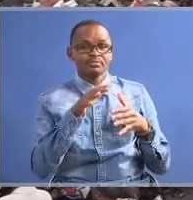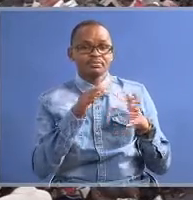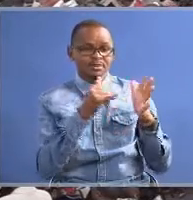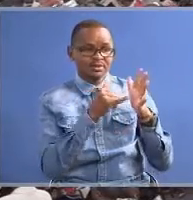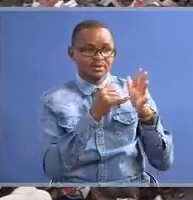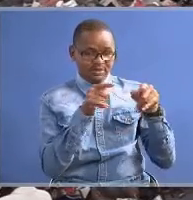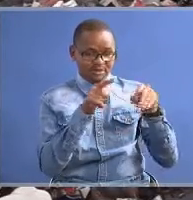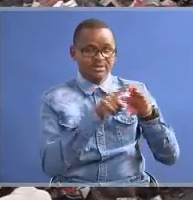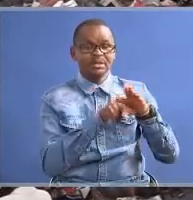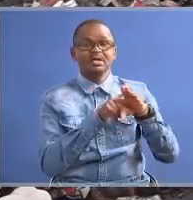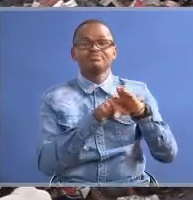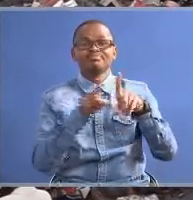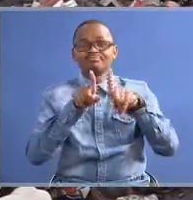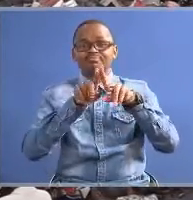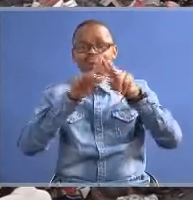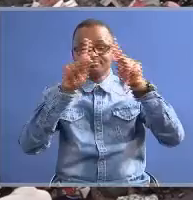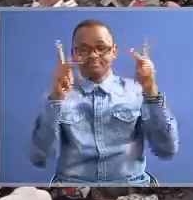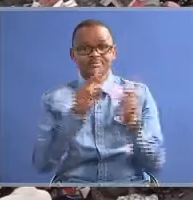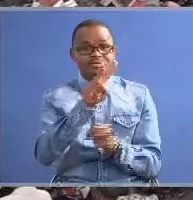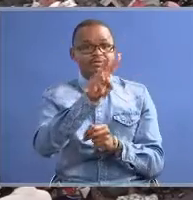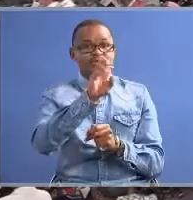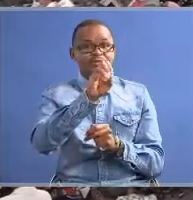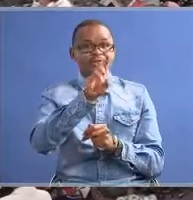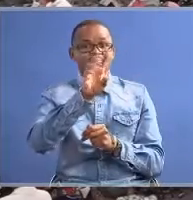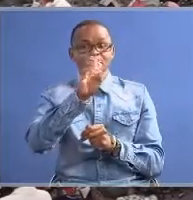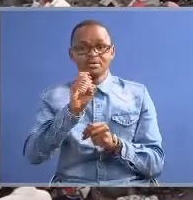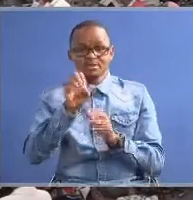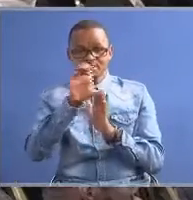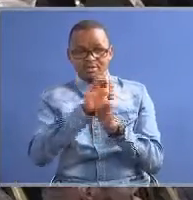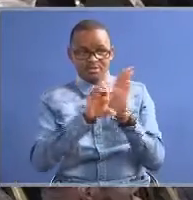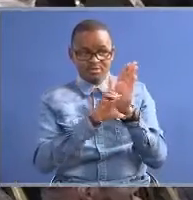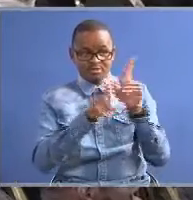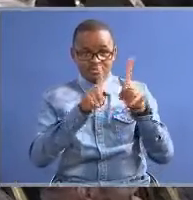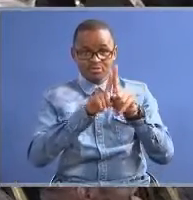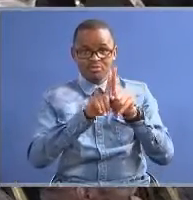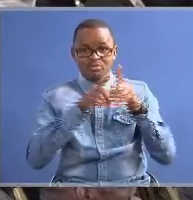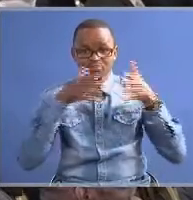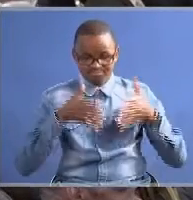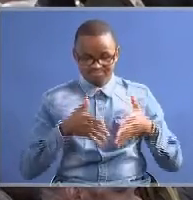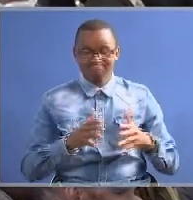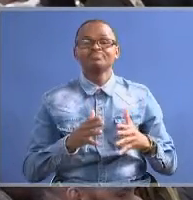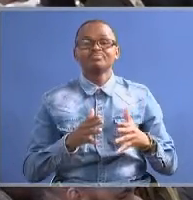It is at this same arena that the 2010 constitution was also born.